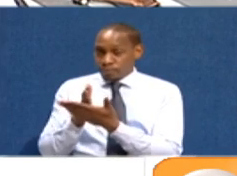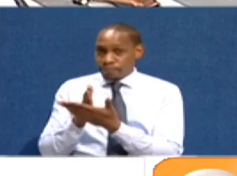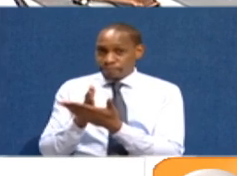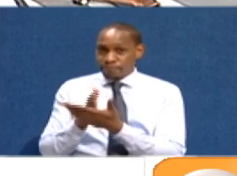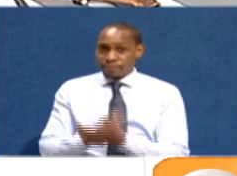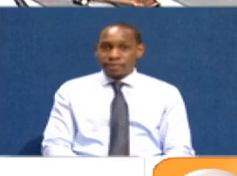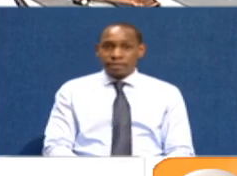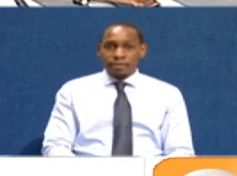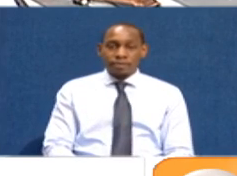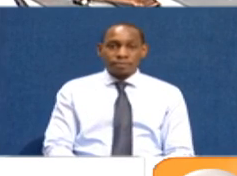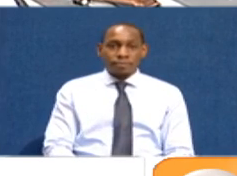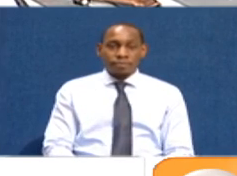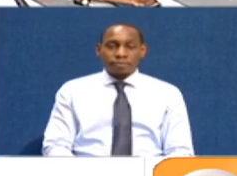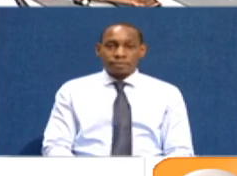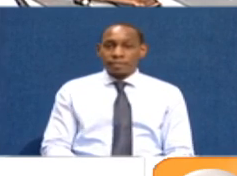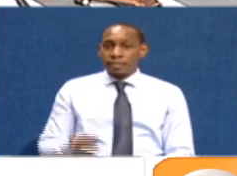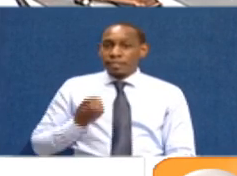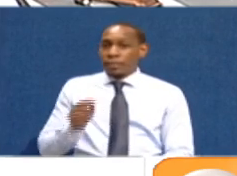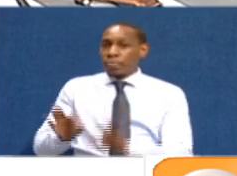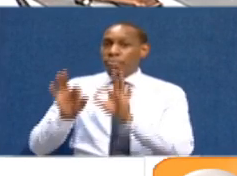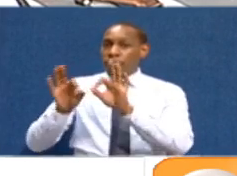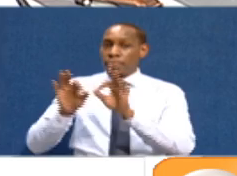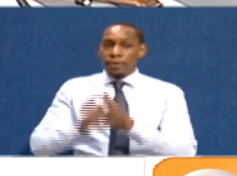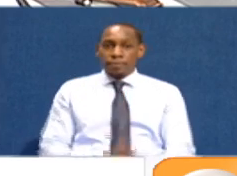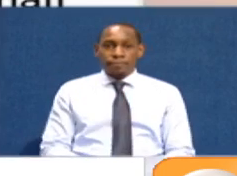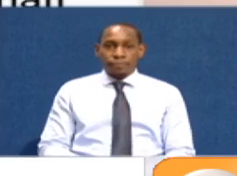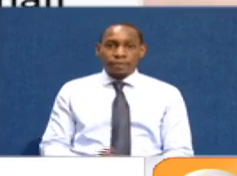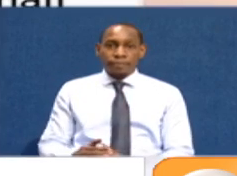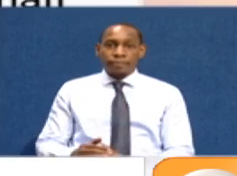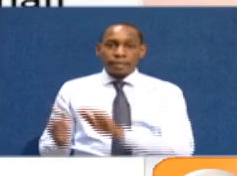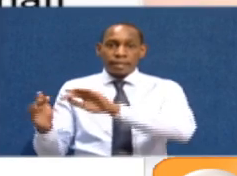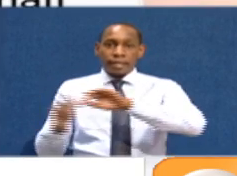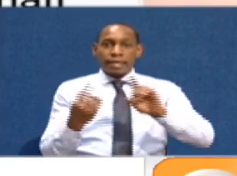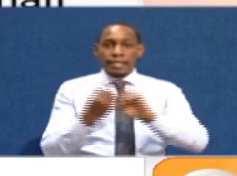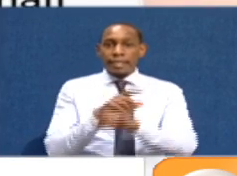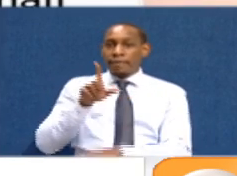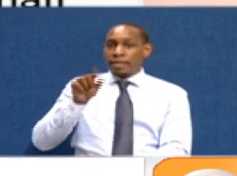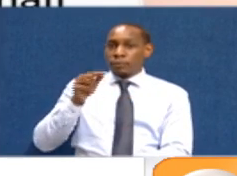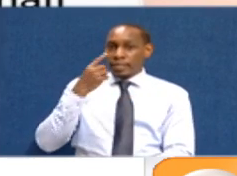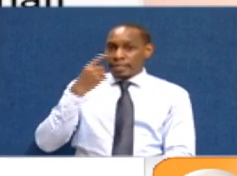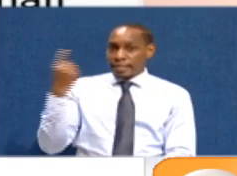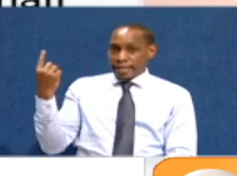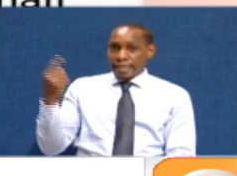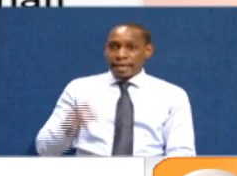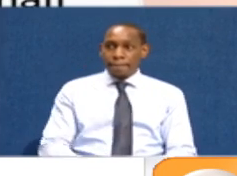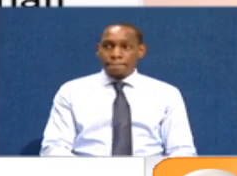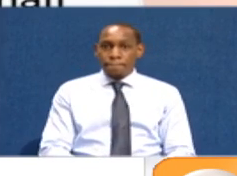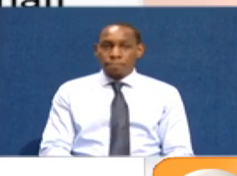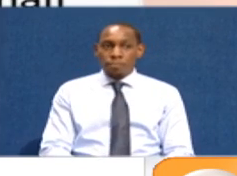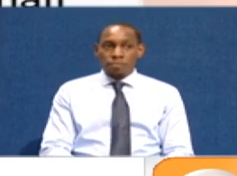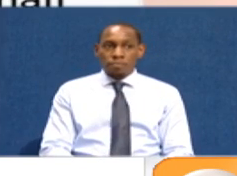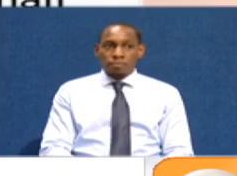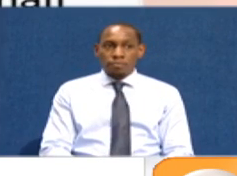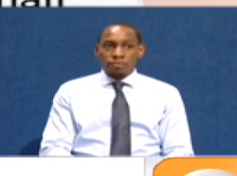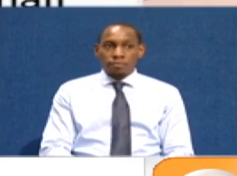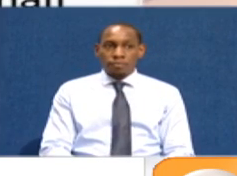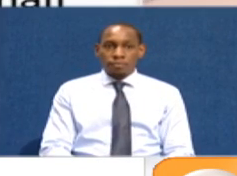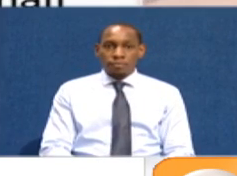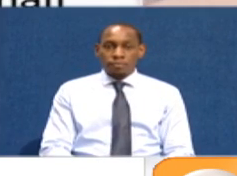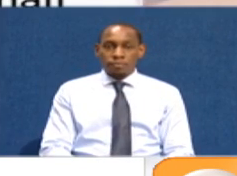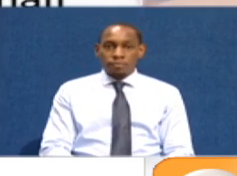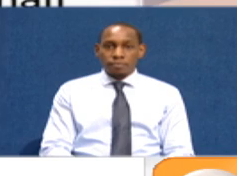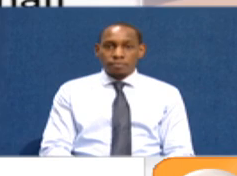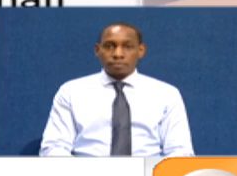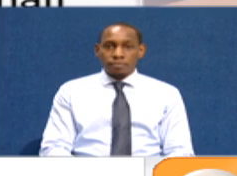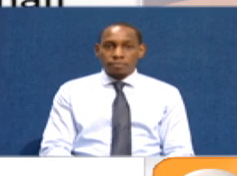Right. It is. Yeah. She's famous, huh? Yeah. Evans Arwiga says, wow, this is awesome. Family sticking with